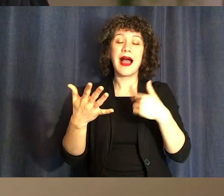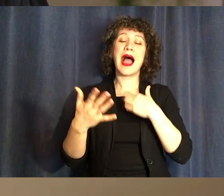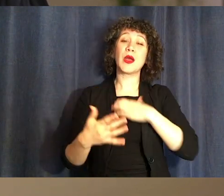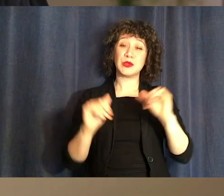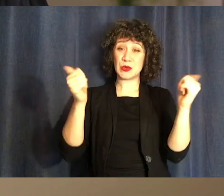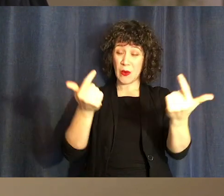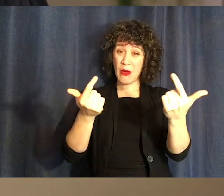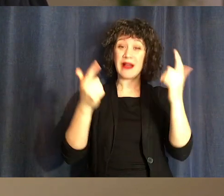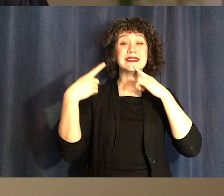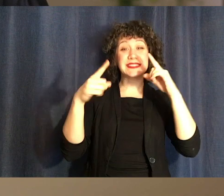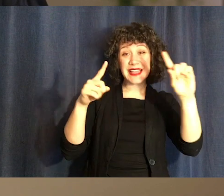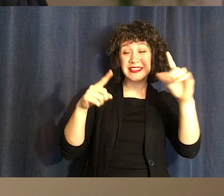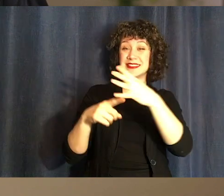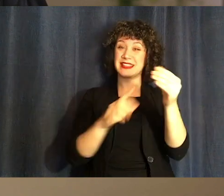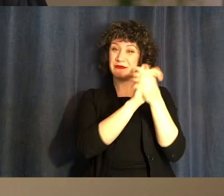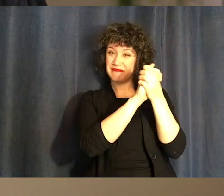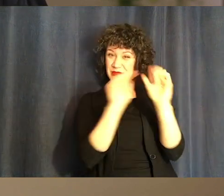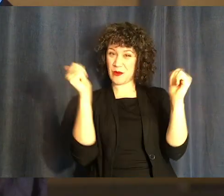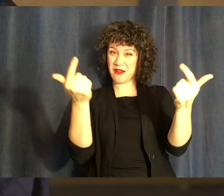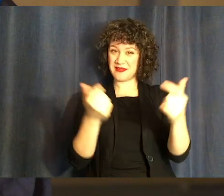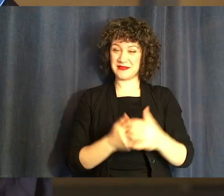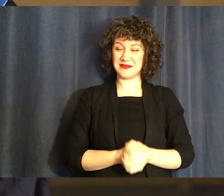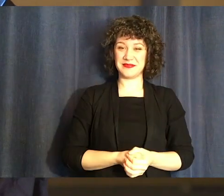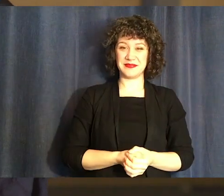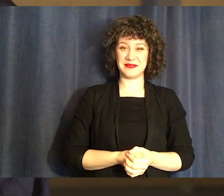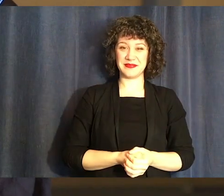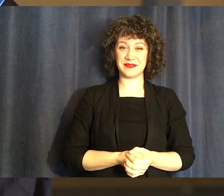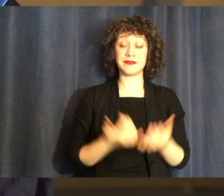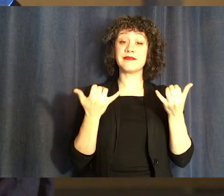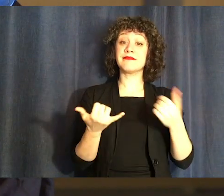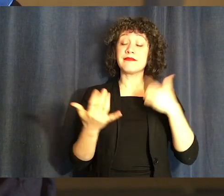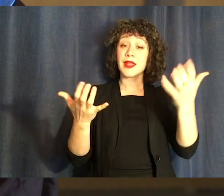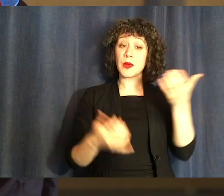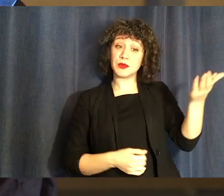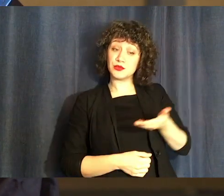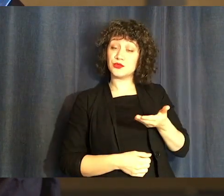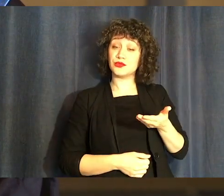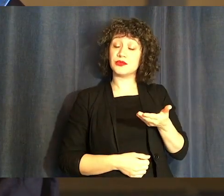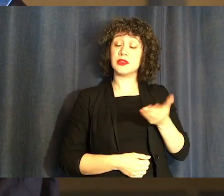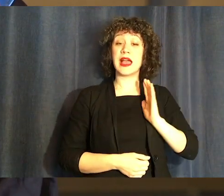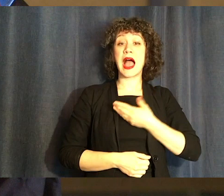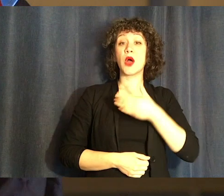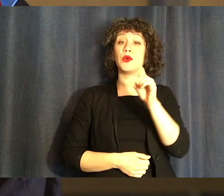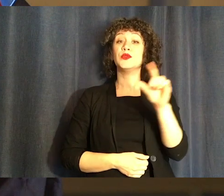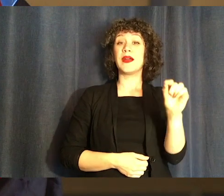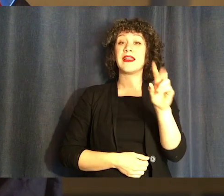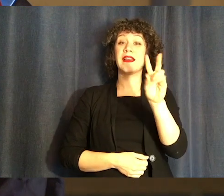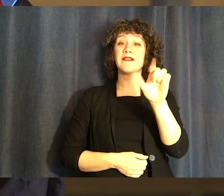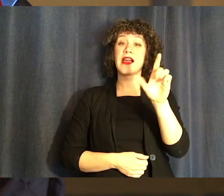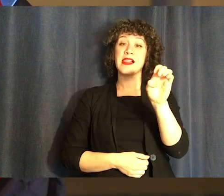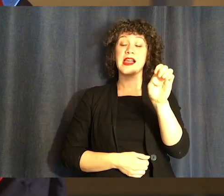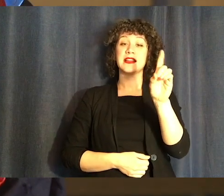and congratulations to us all. And now, I would like to introduce you to our 2020